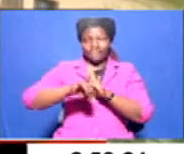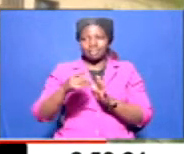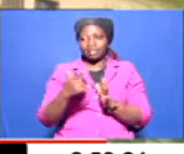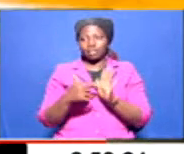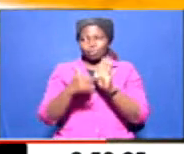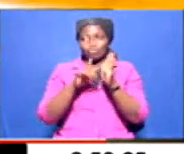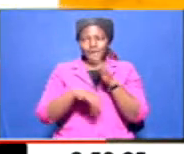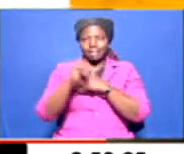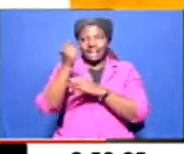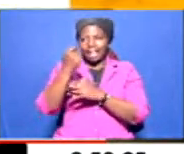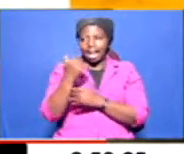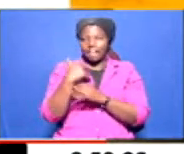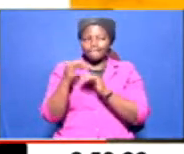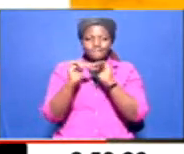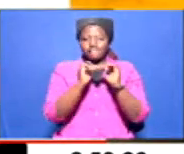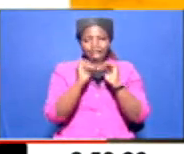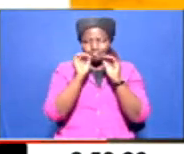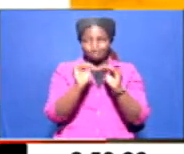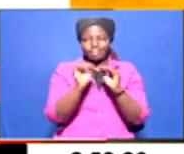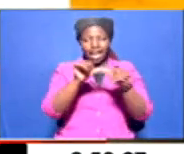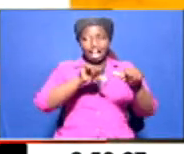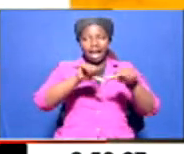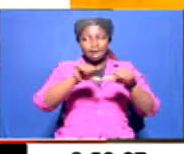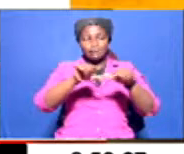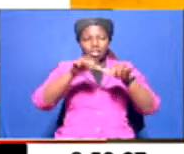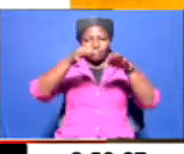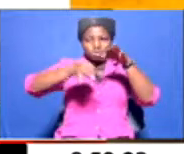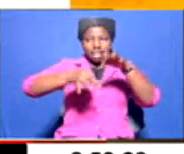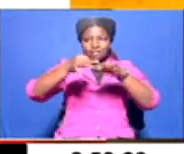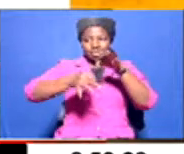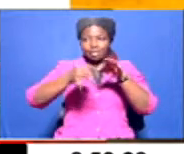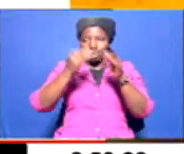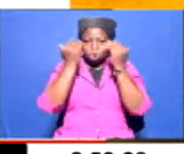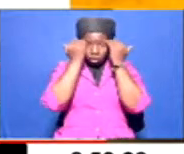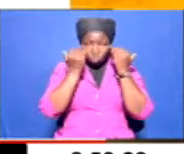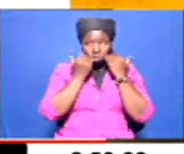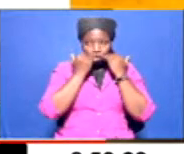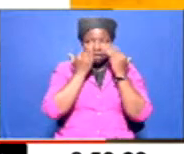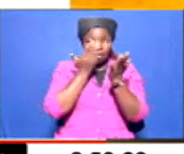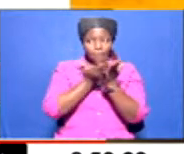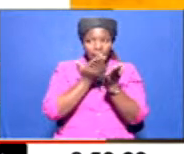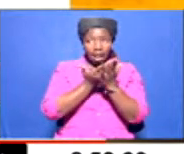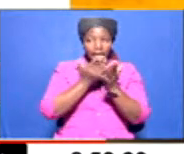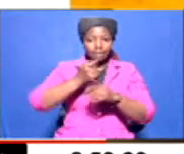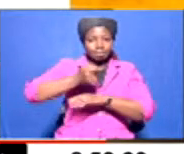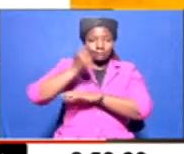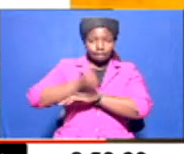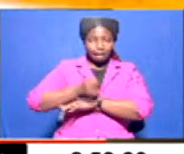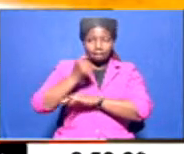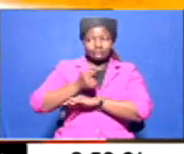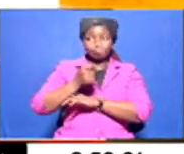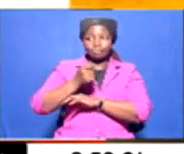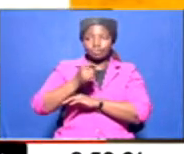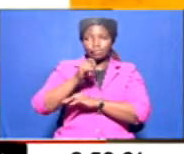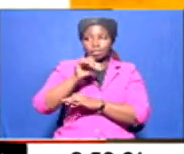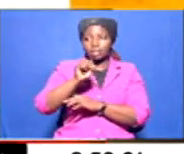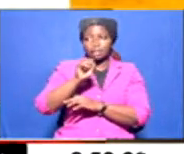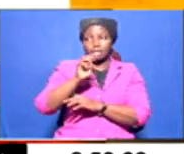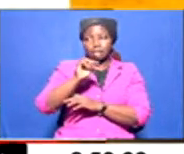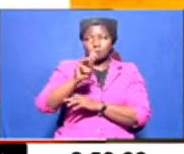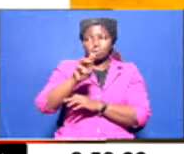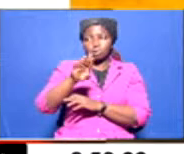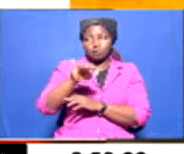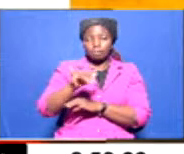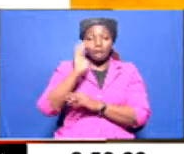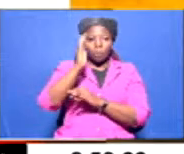of justice. Court of Appeal Judge Mumbi Ngugi will chair the tribunal, assisted by senior counsel Dr.